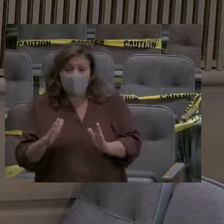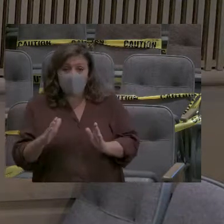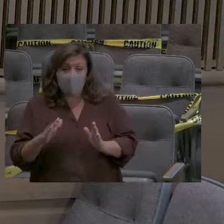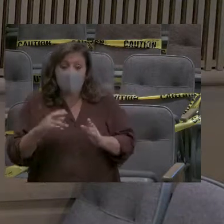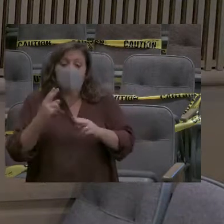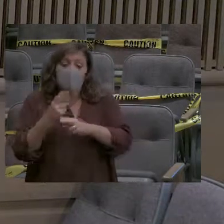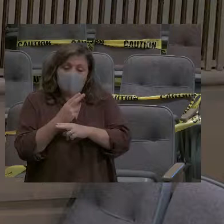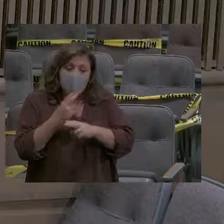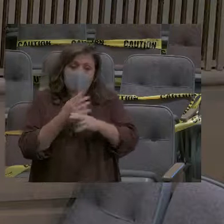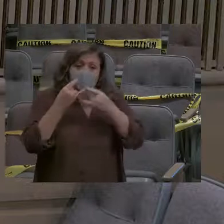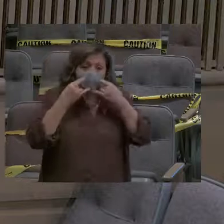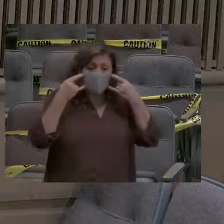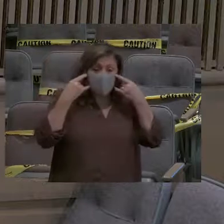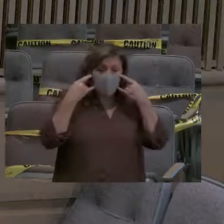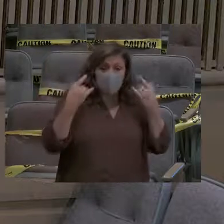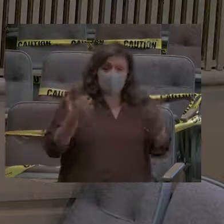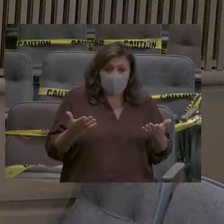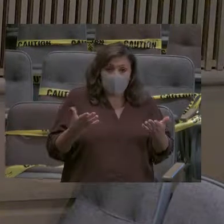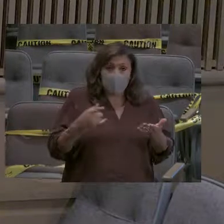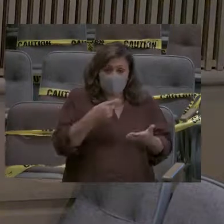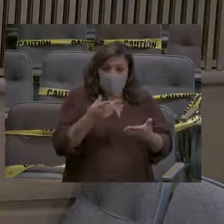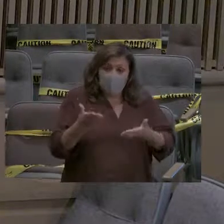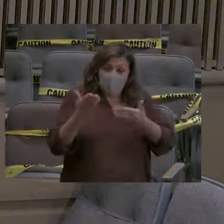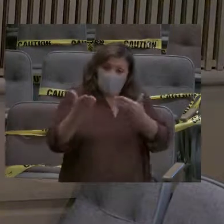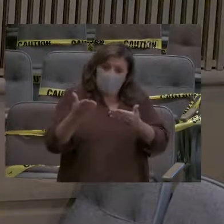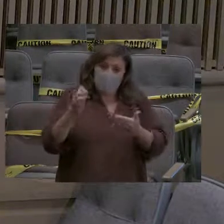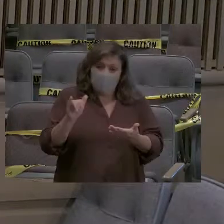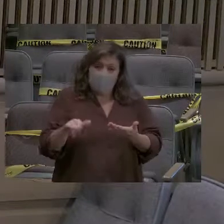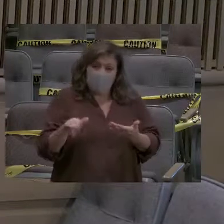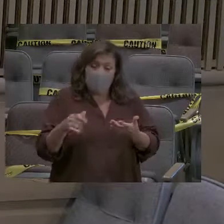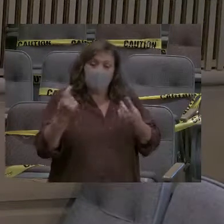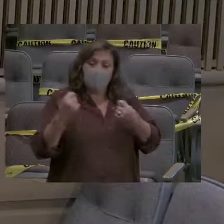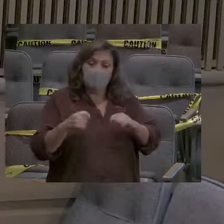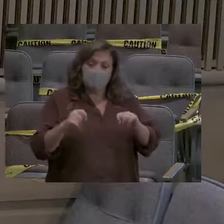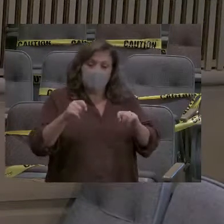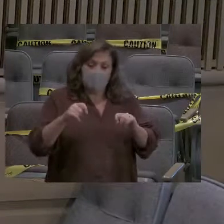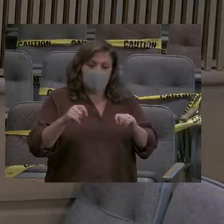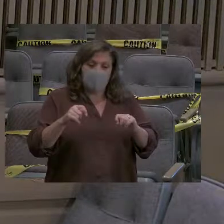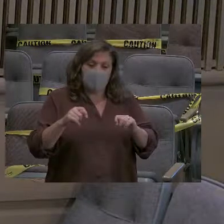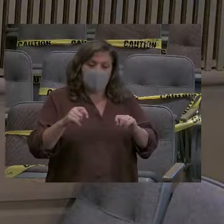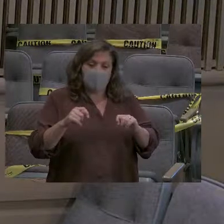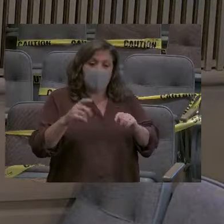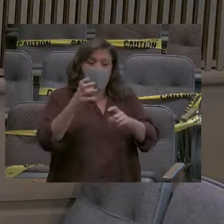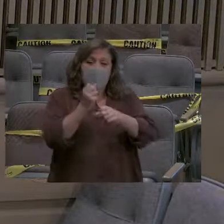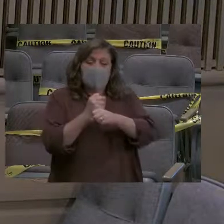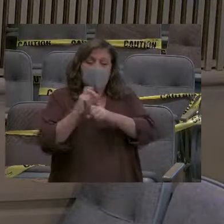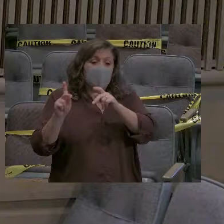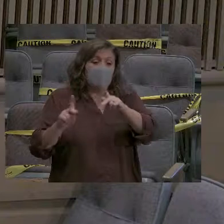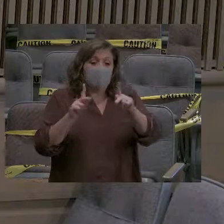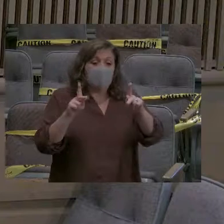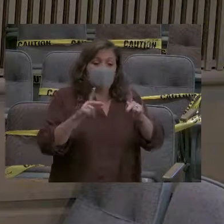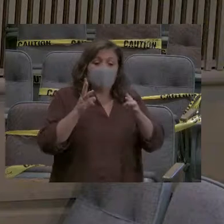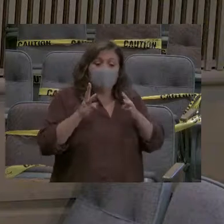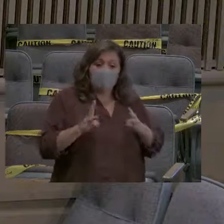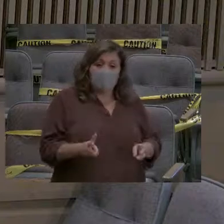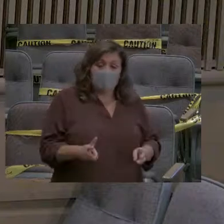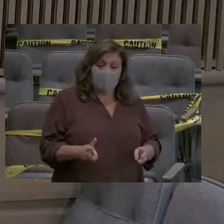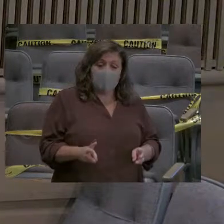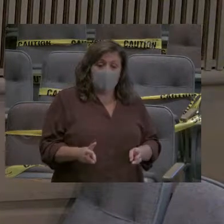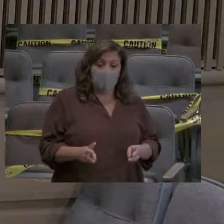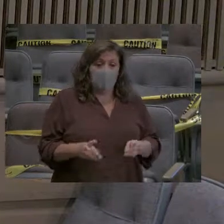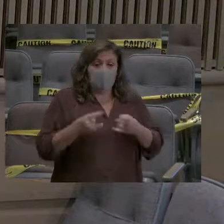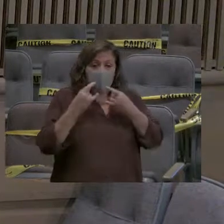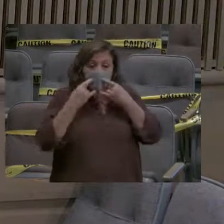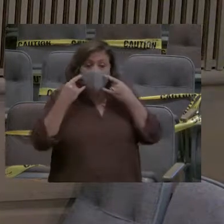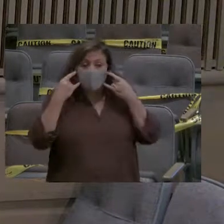be exposed in the community. So trying to get individuals to wear a mask and trying to educate the community,